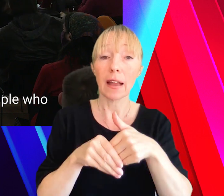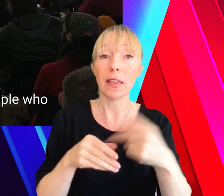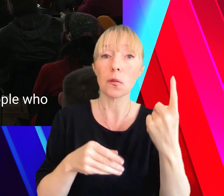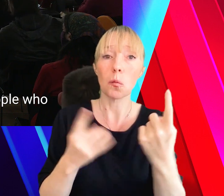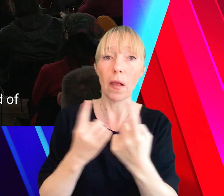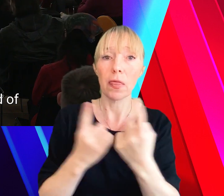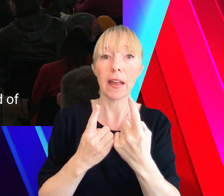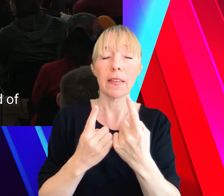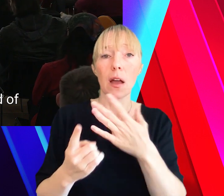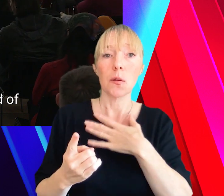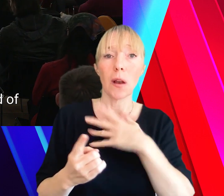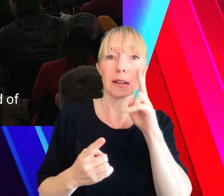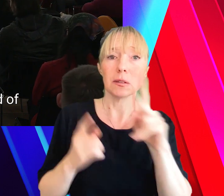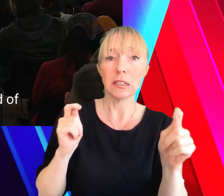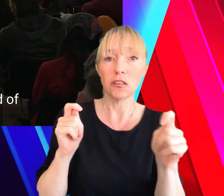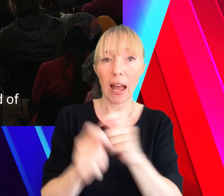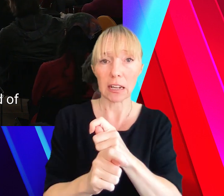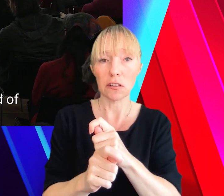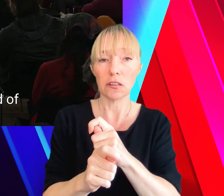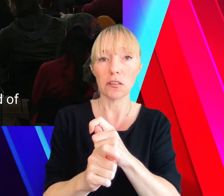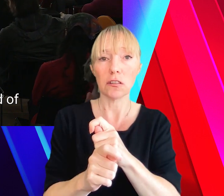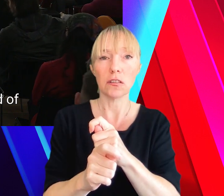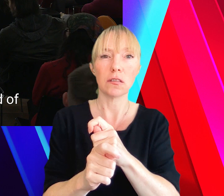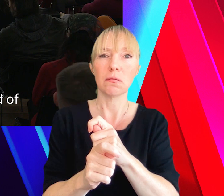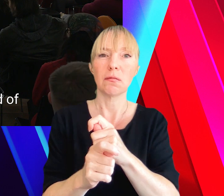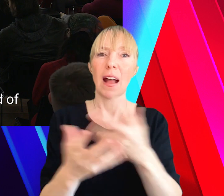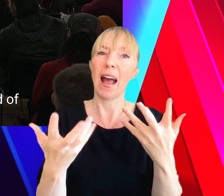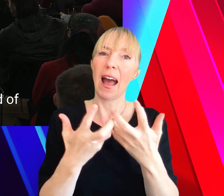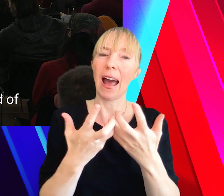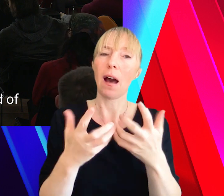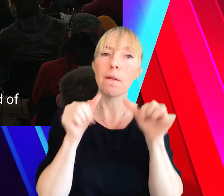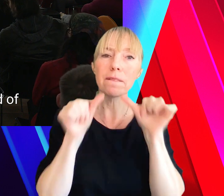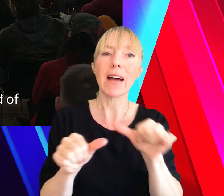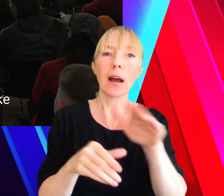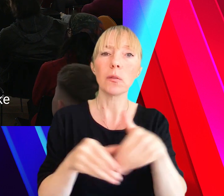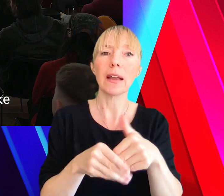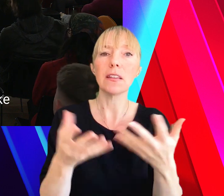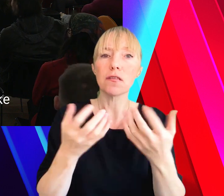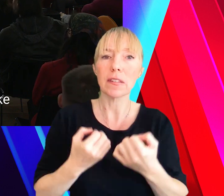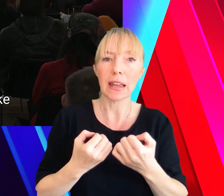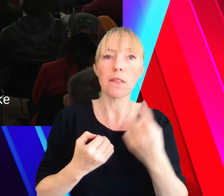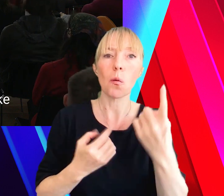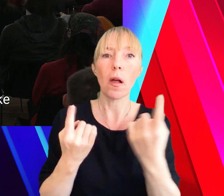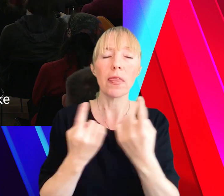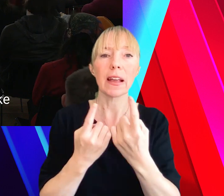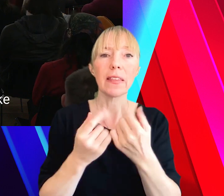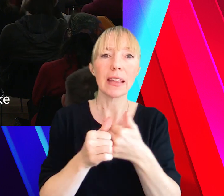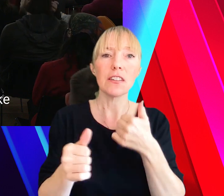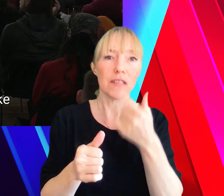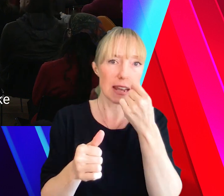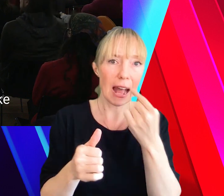it, if there was like one thing that you kind of like to see change in terms of how fan content is received, or one thing